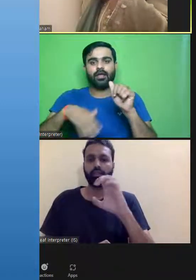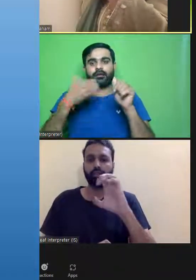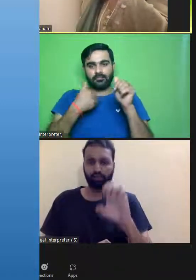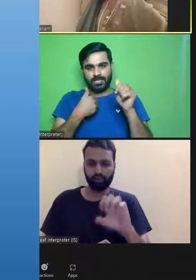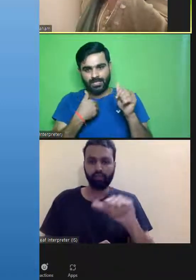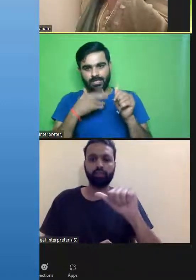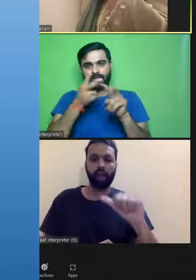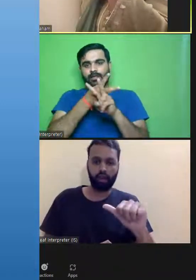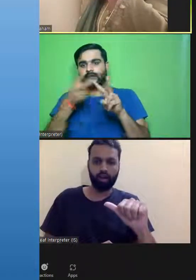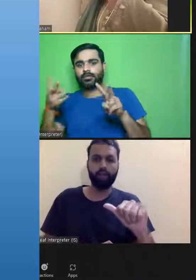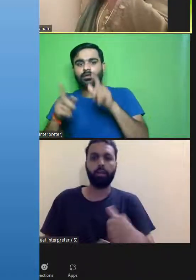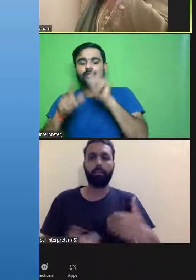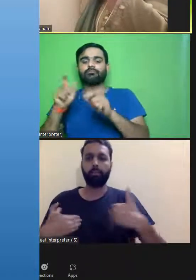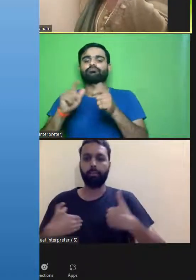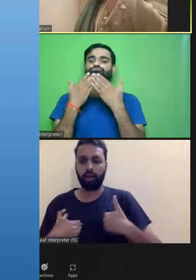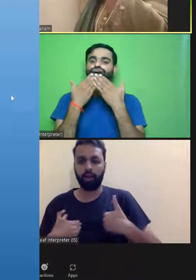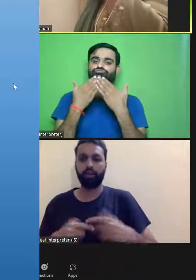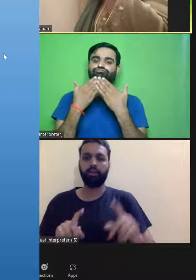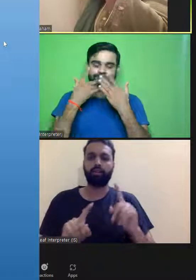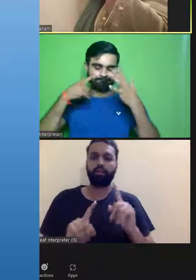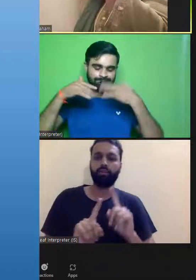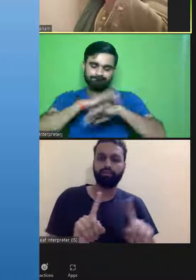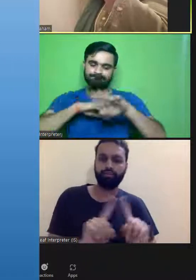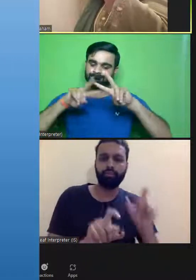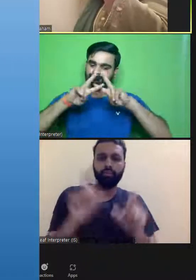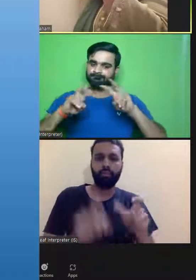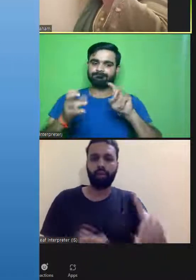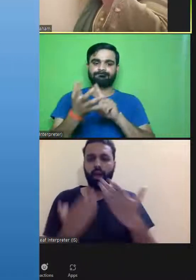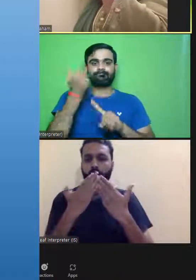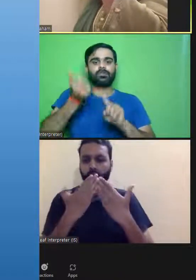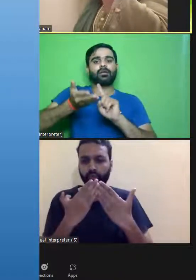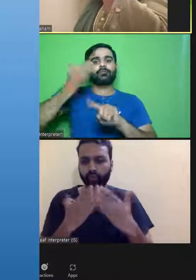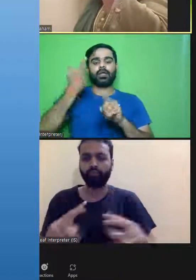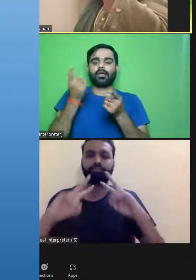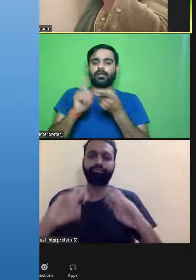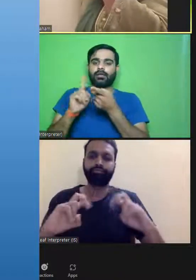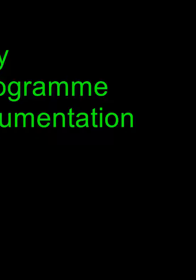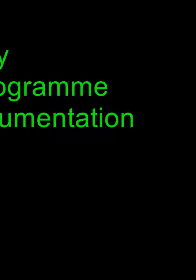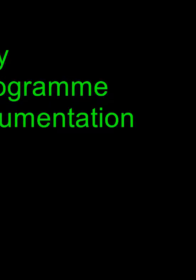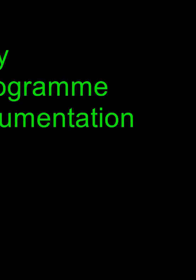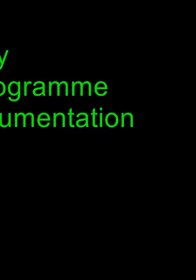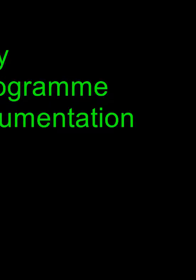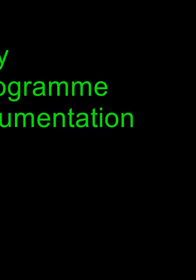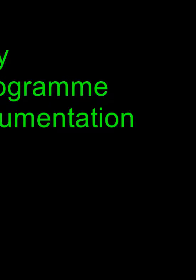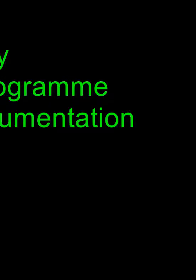mapping study, which happened earlier. Thank you very much, everyone.